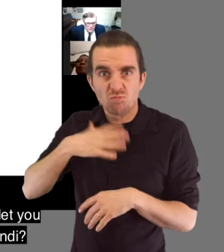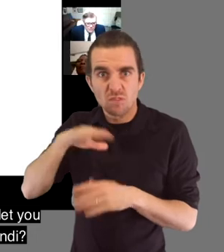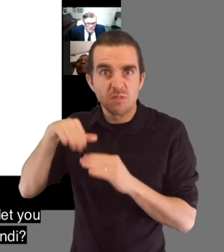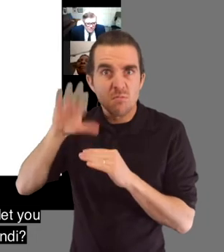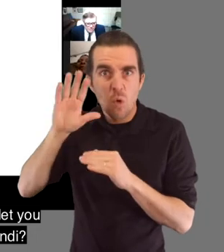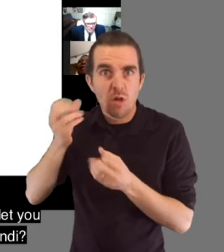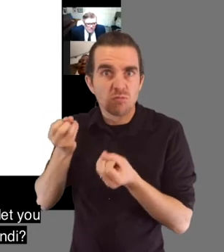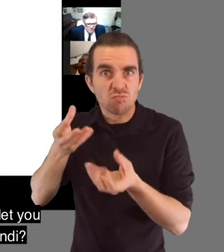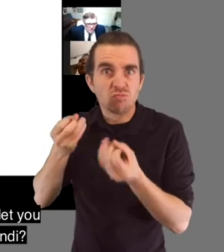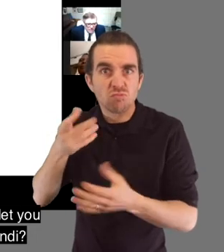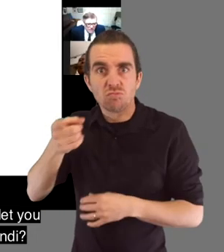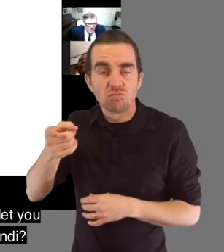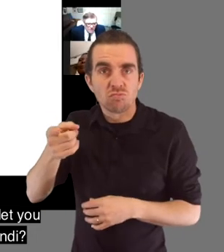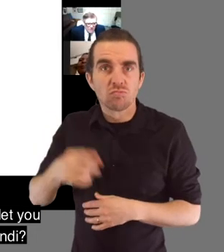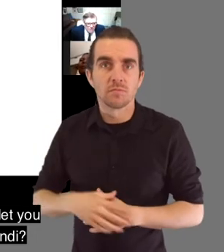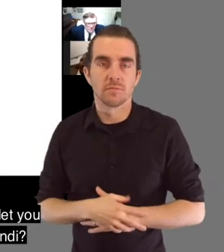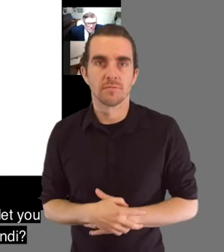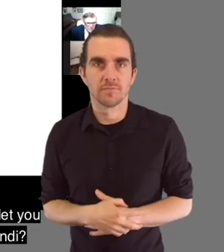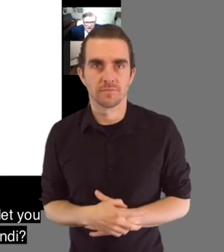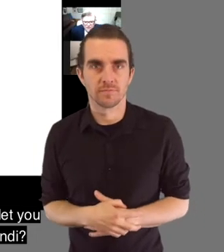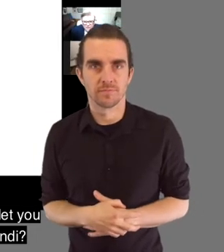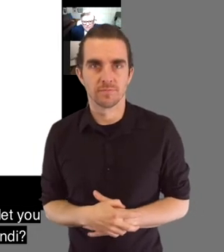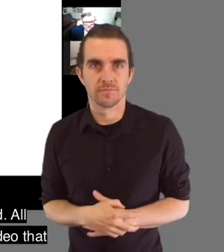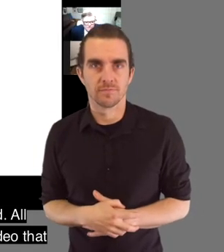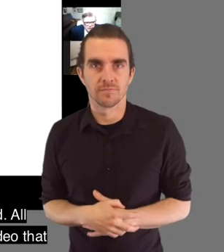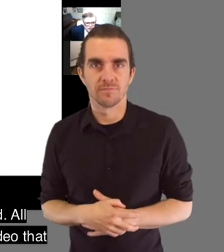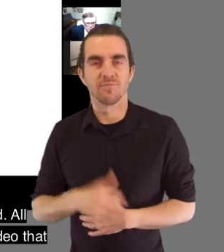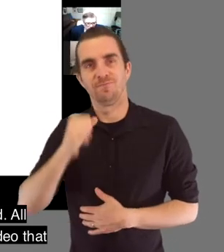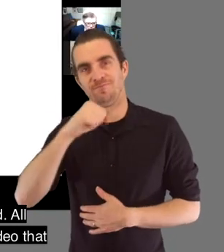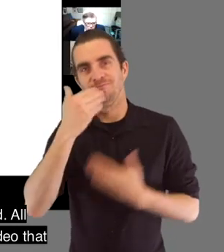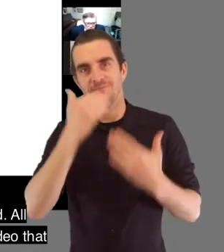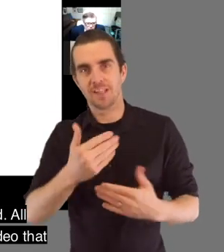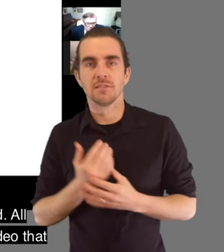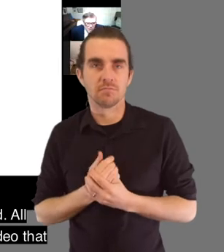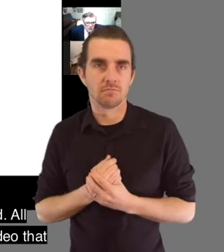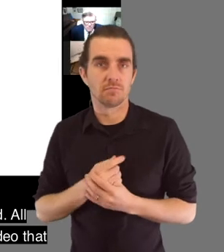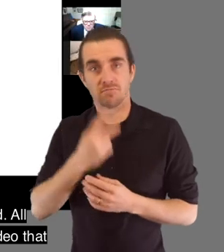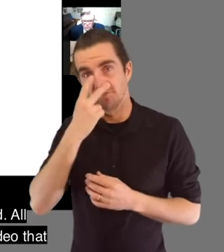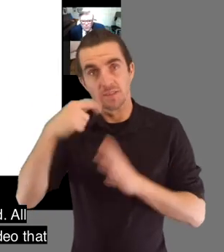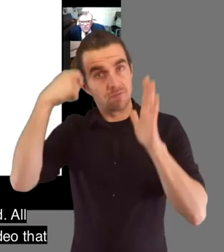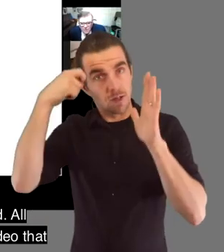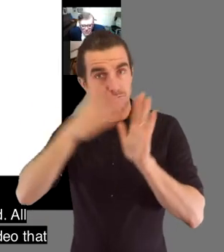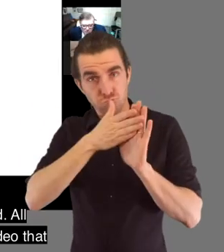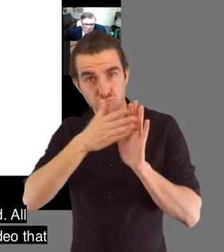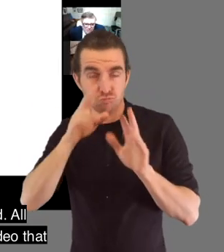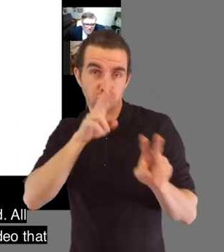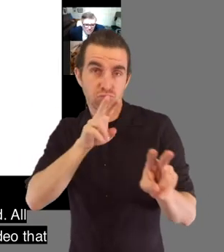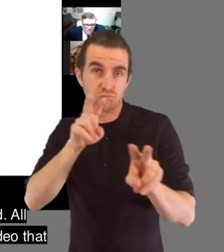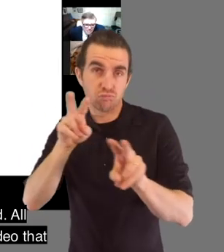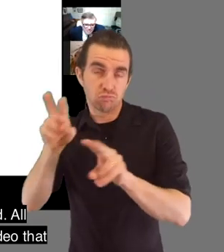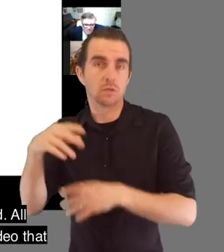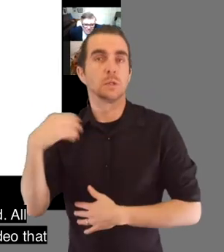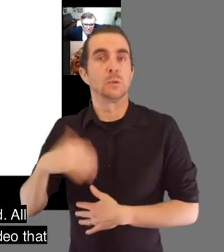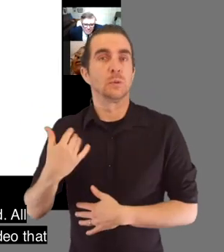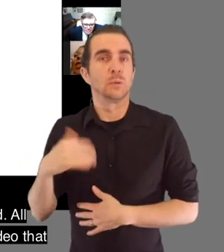this. Very difficult. South Africa has key legislation. Tandy, yes, thank you, Richard. Say a little bit more. All that has